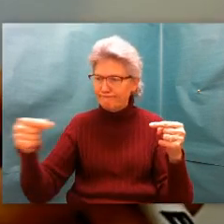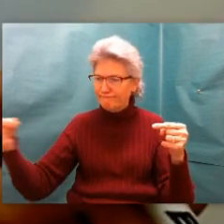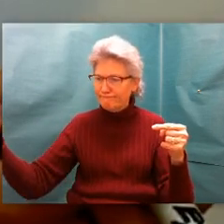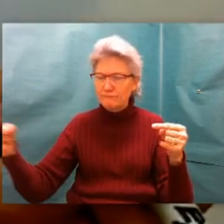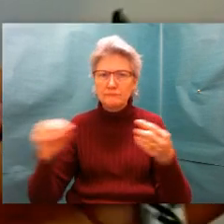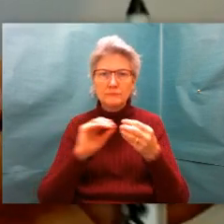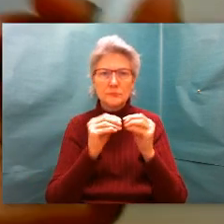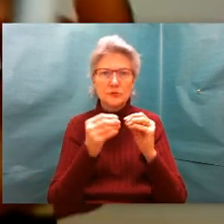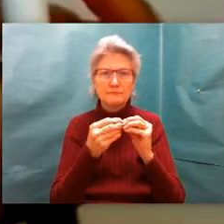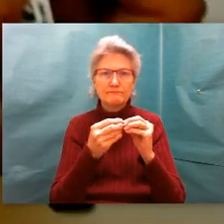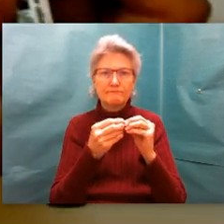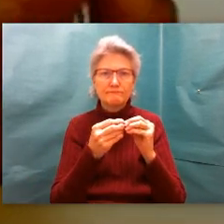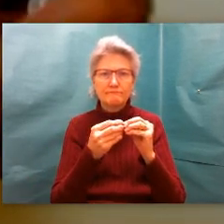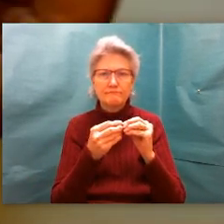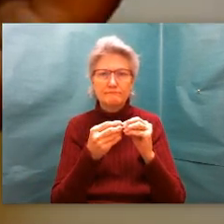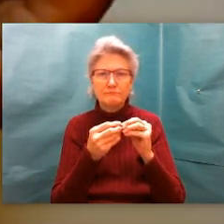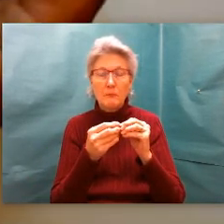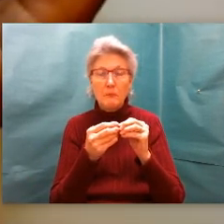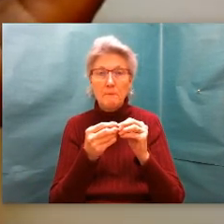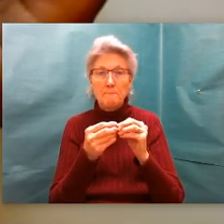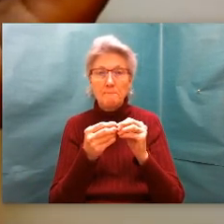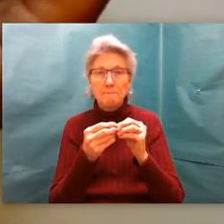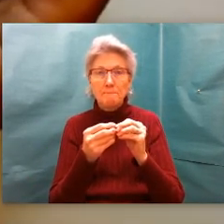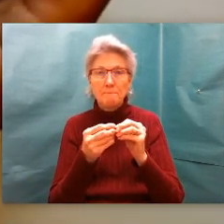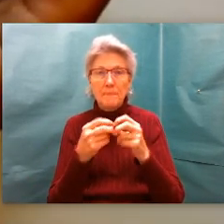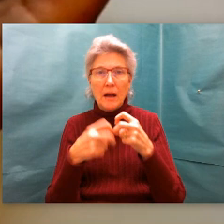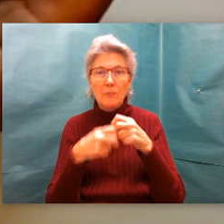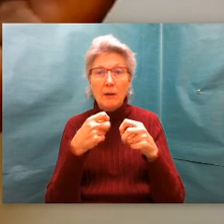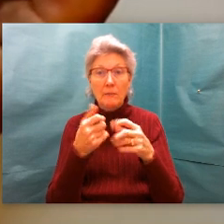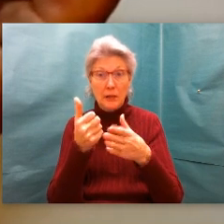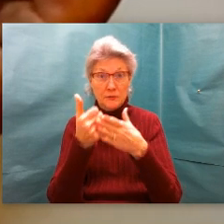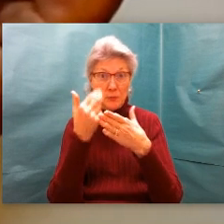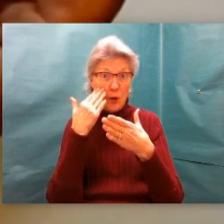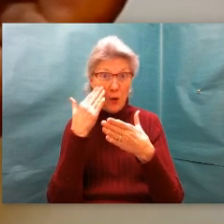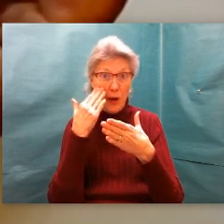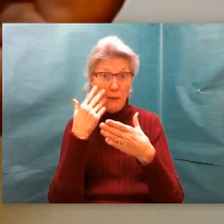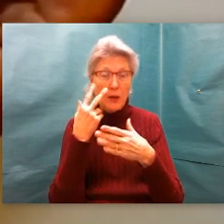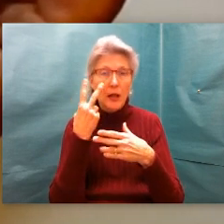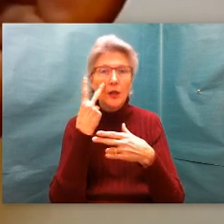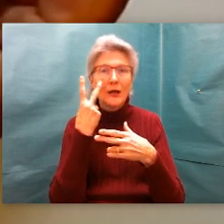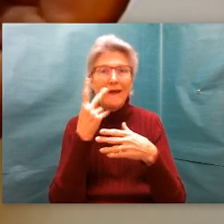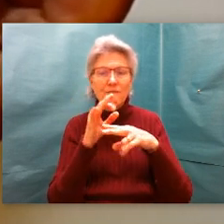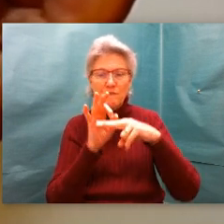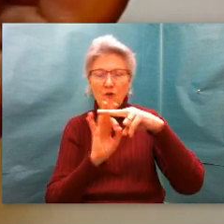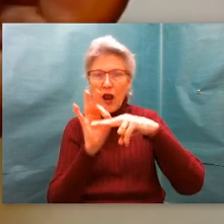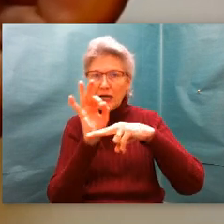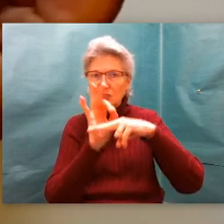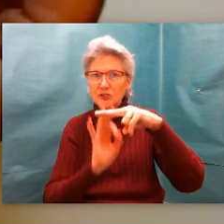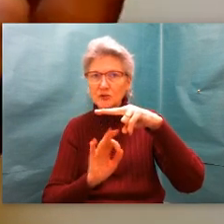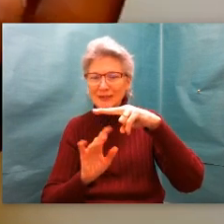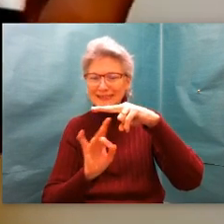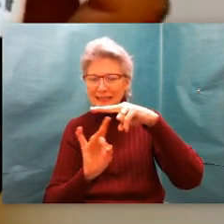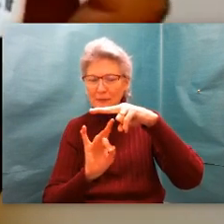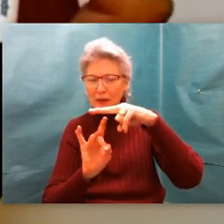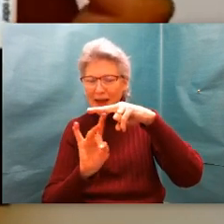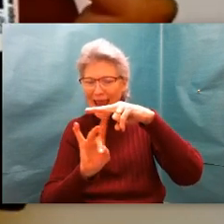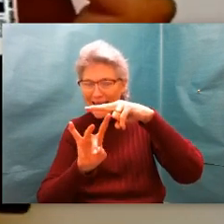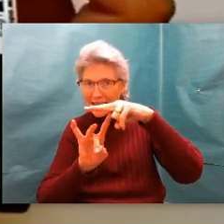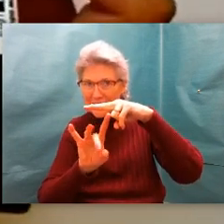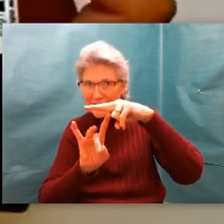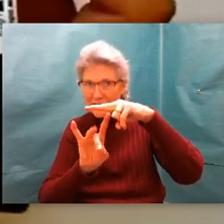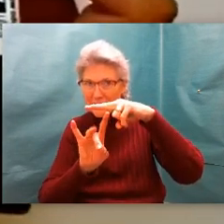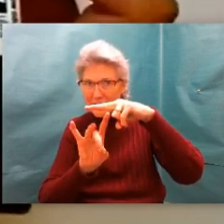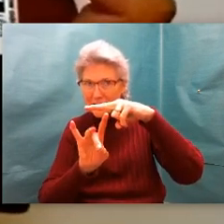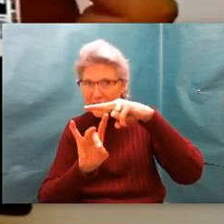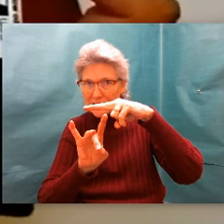line. And since my problem helps me know that I am looking at fractions that have a denominator of 8, or they're broken